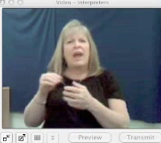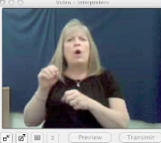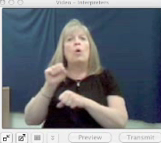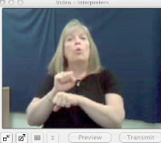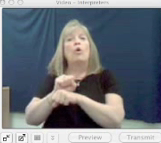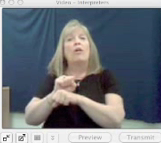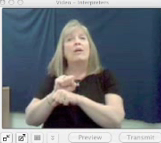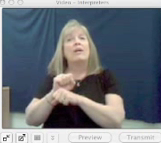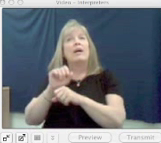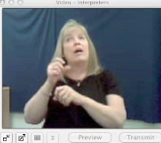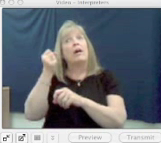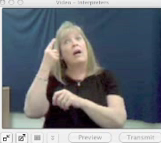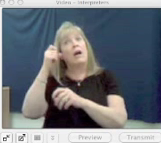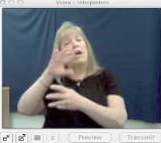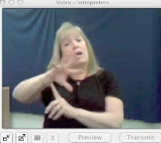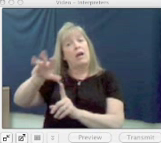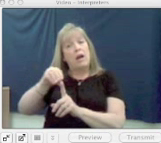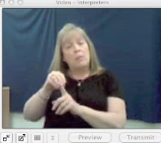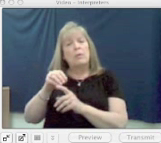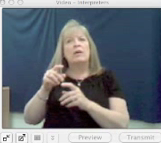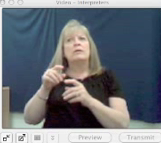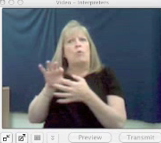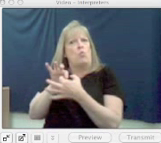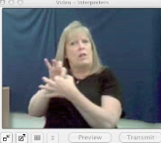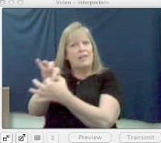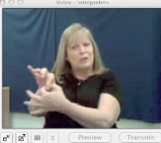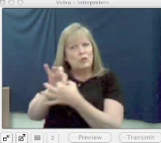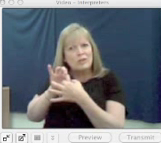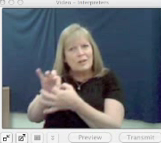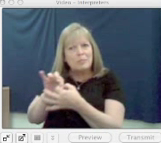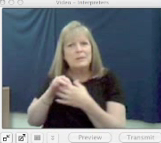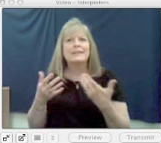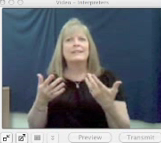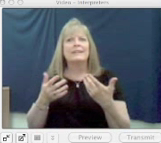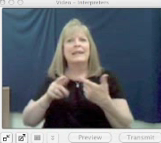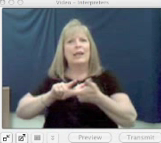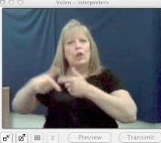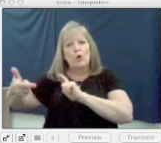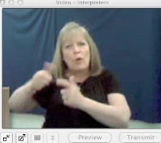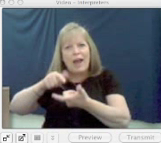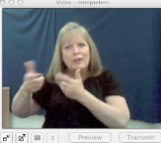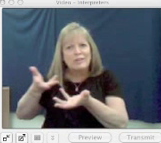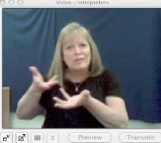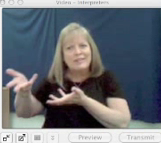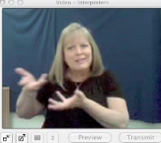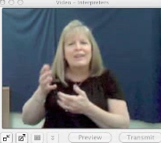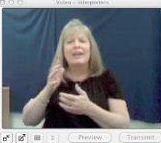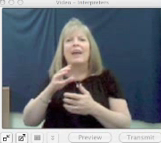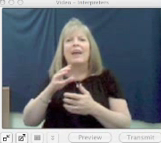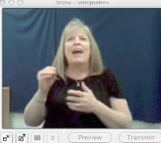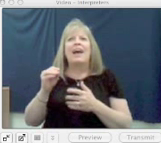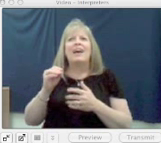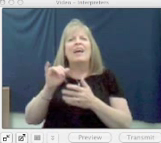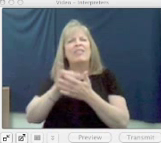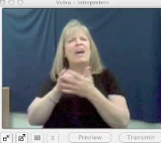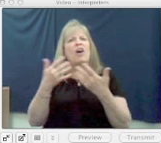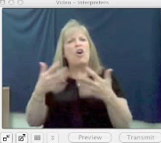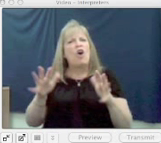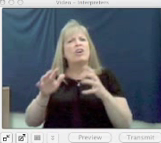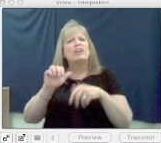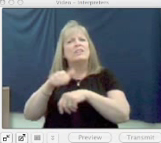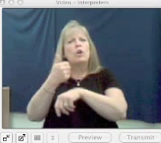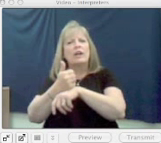context of relationships and interactions and socially constructed